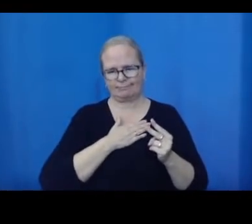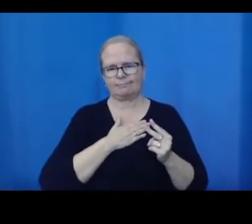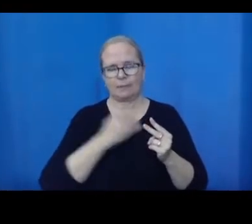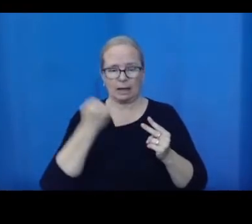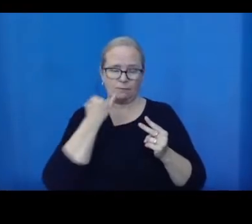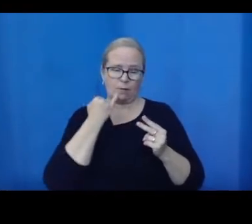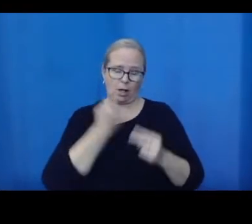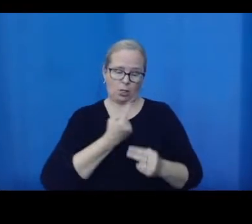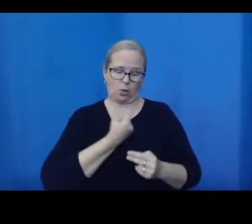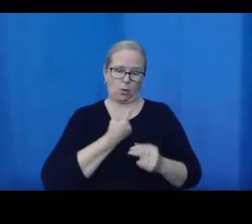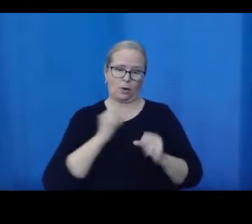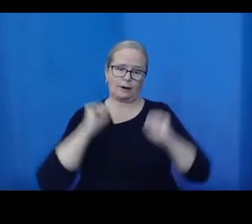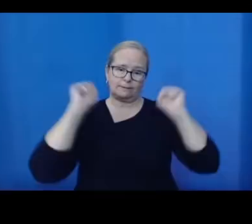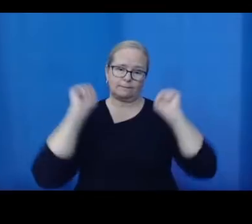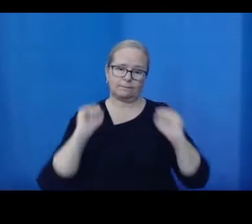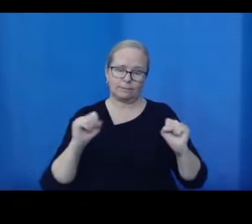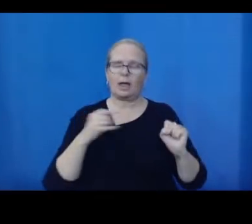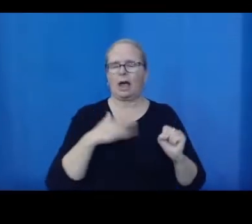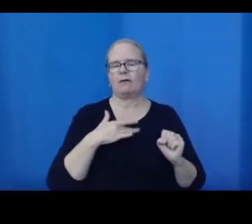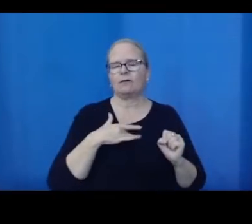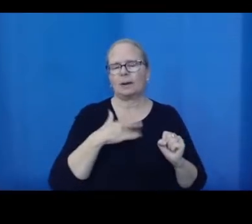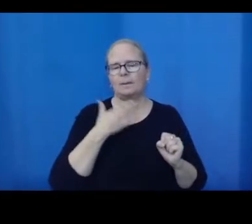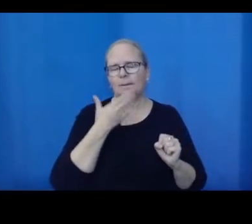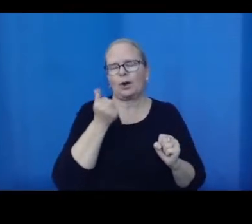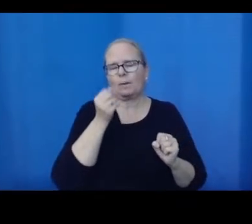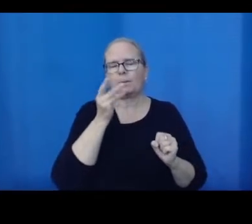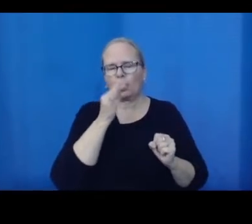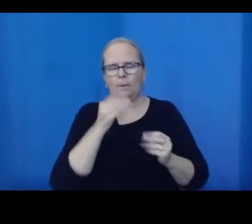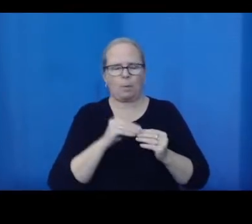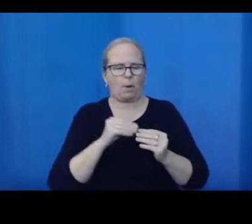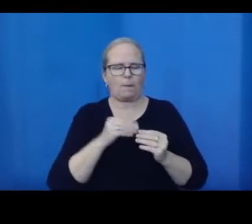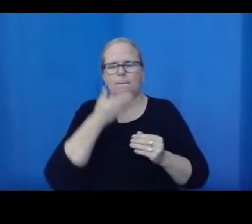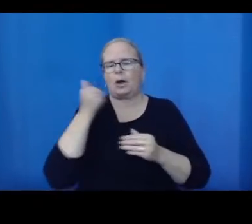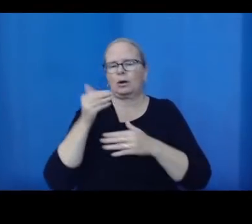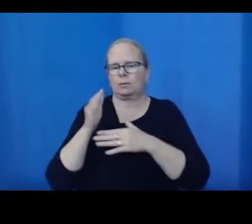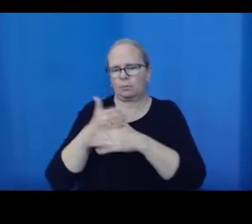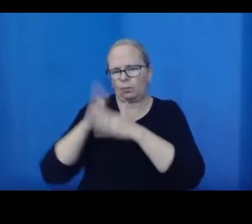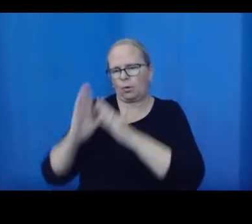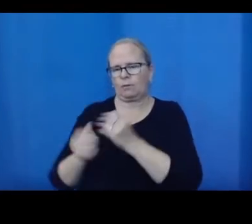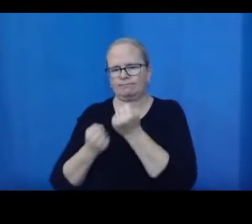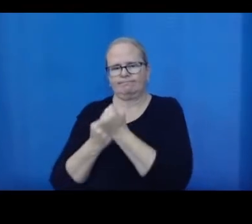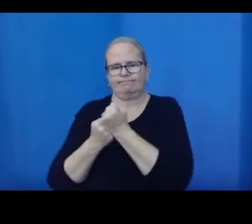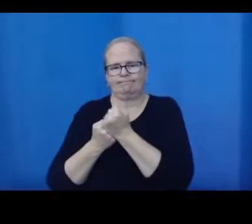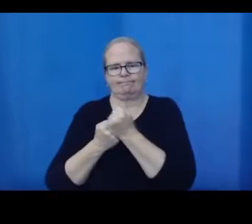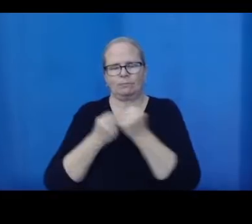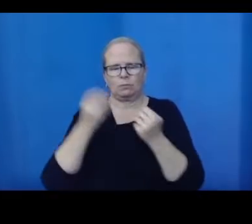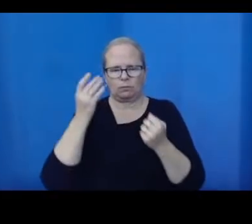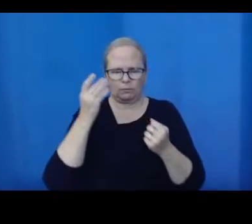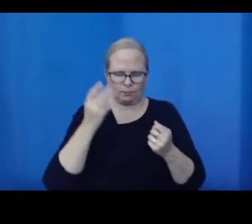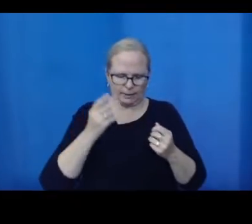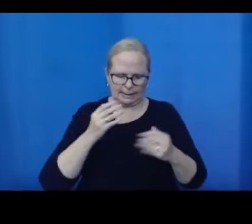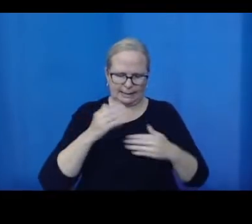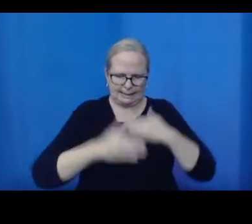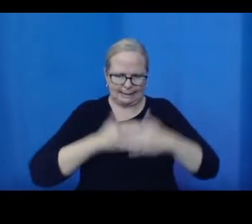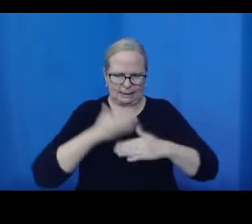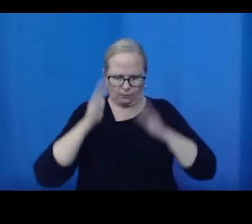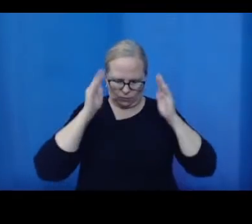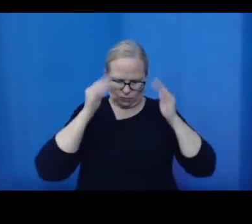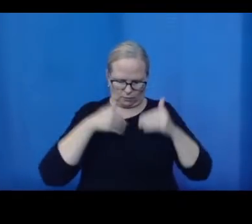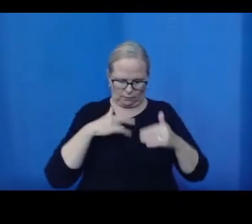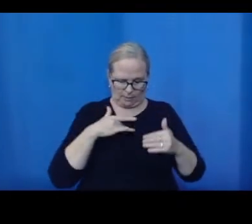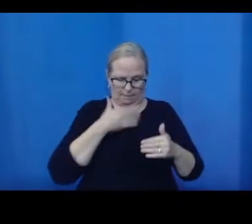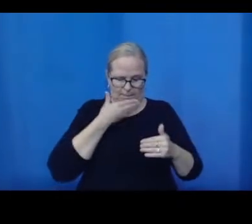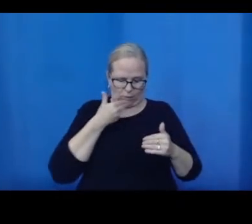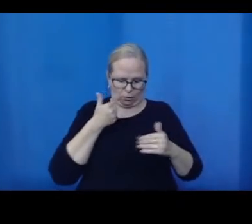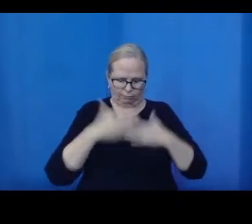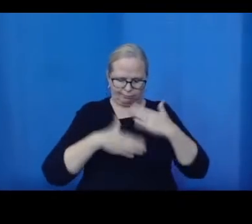to tolerate more stress or more upheaval when I have those things in place. And the other thing I do is